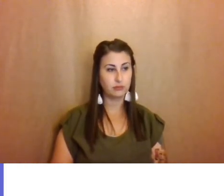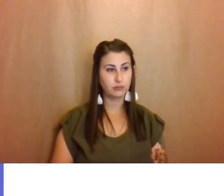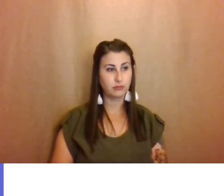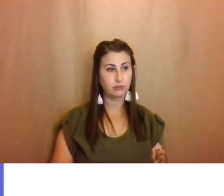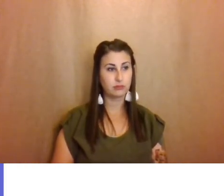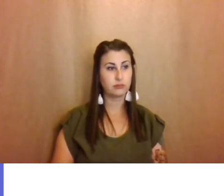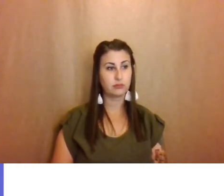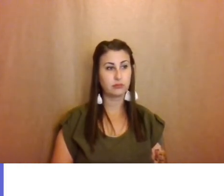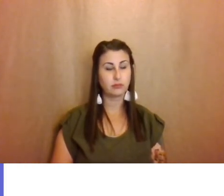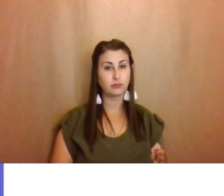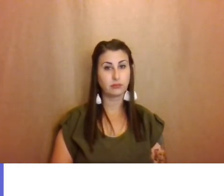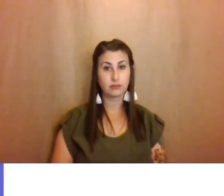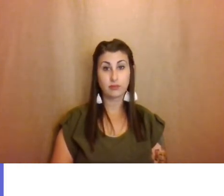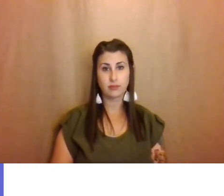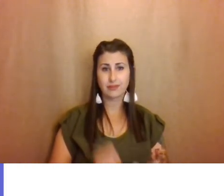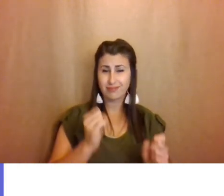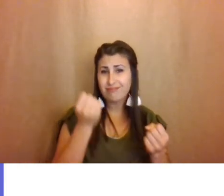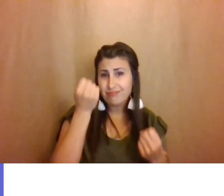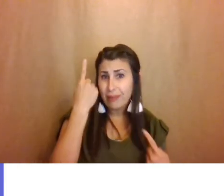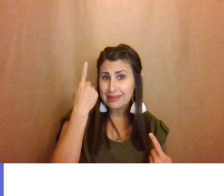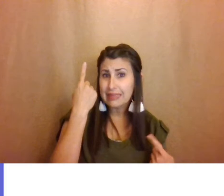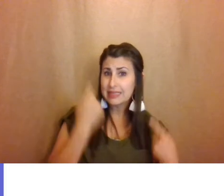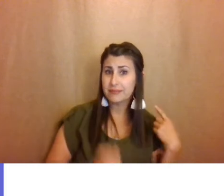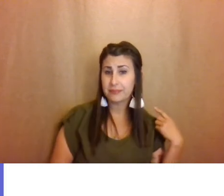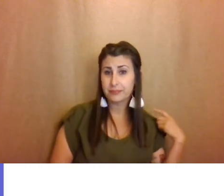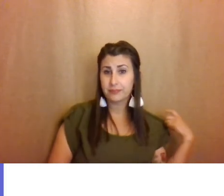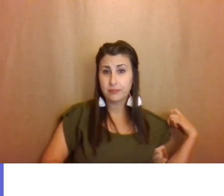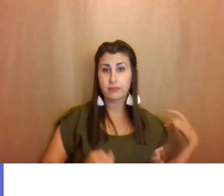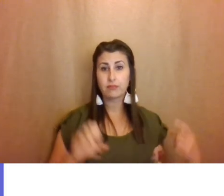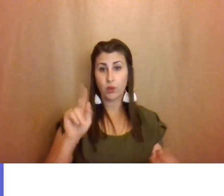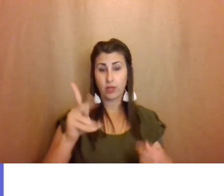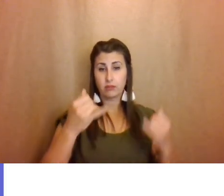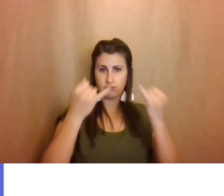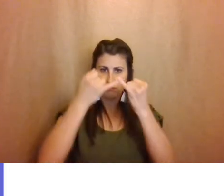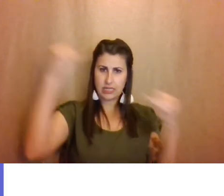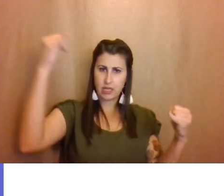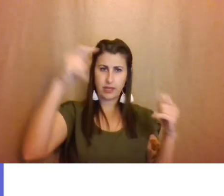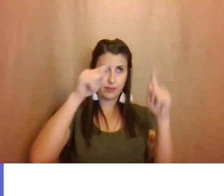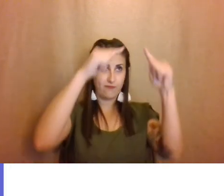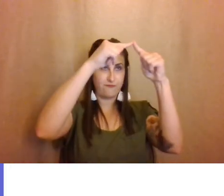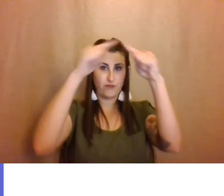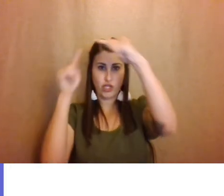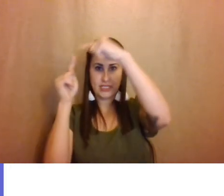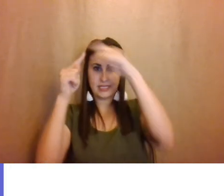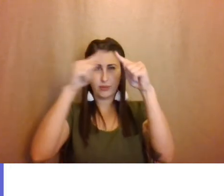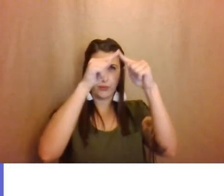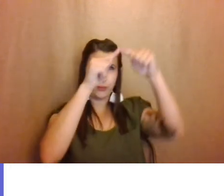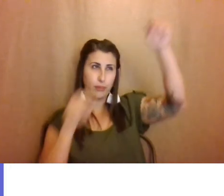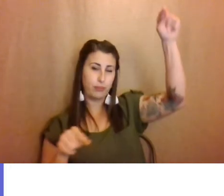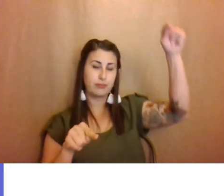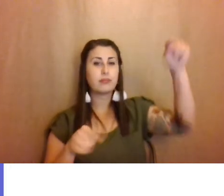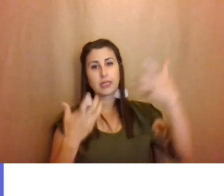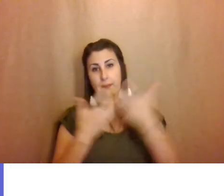It makes sense, right? They all line up. The vertices line up. Now, do you need to draw that on